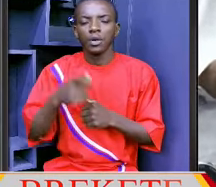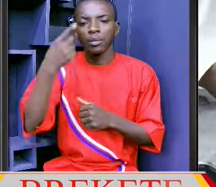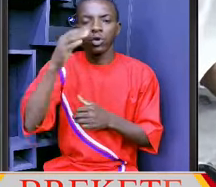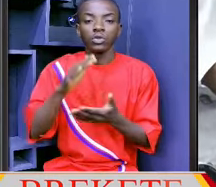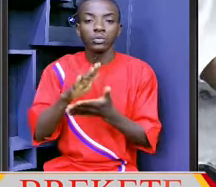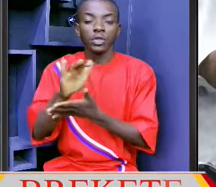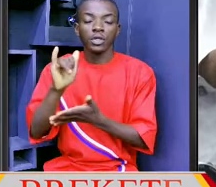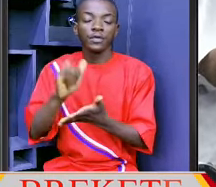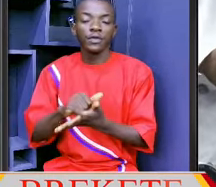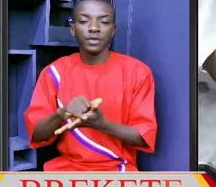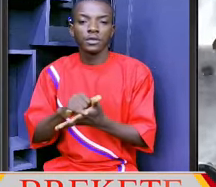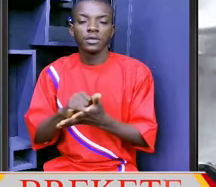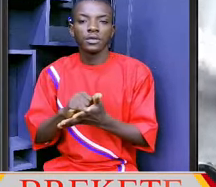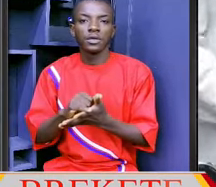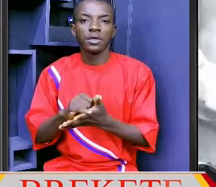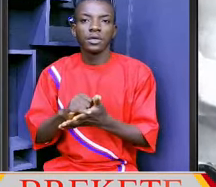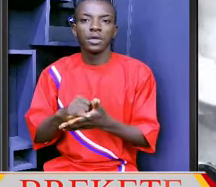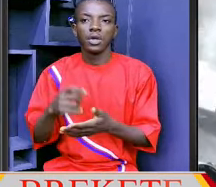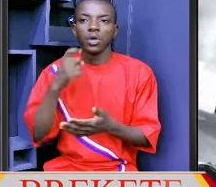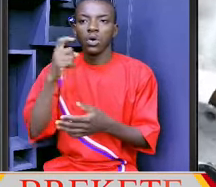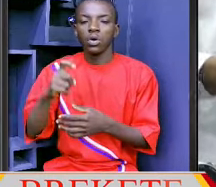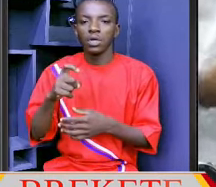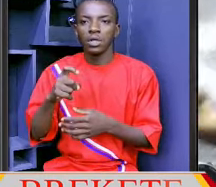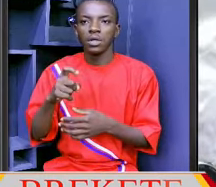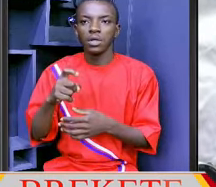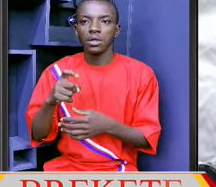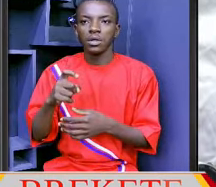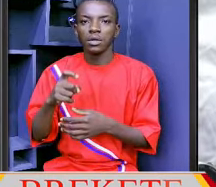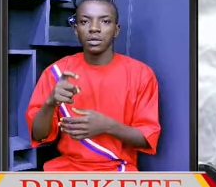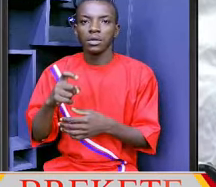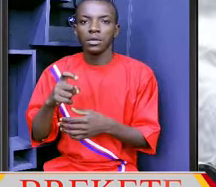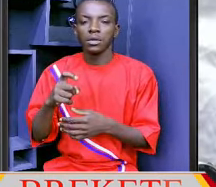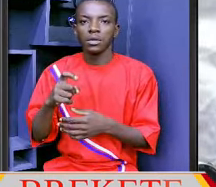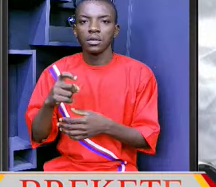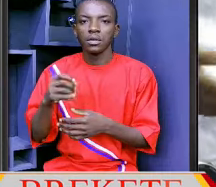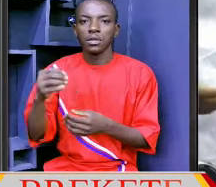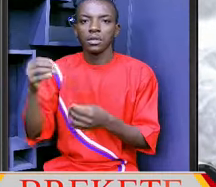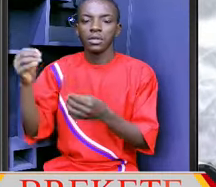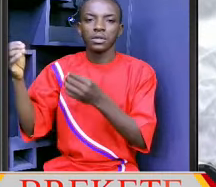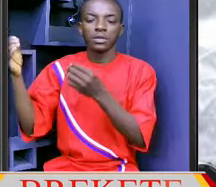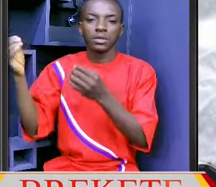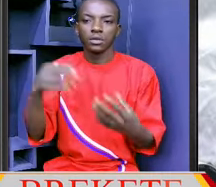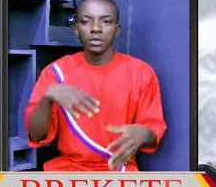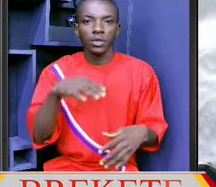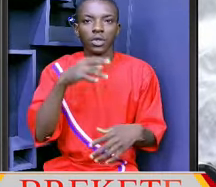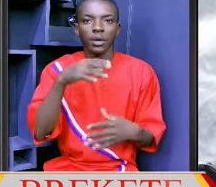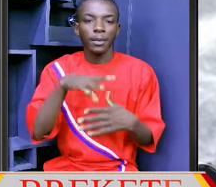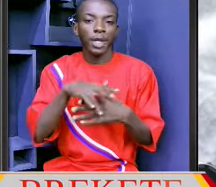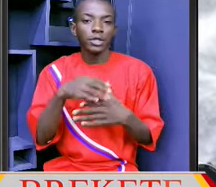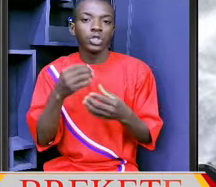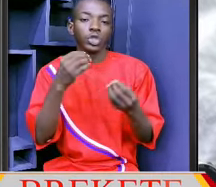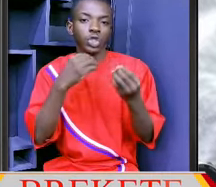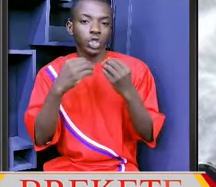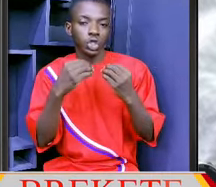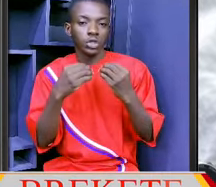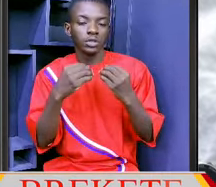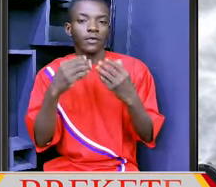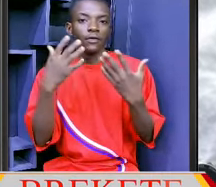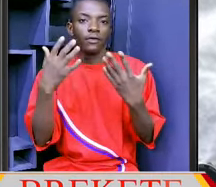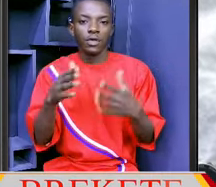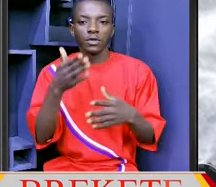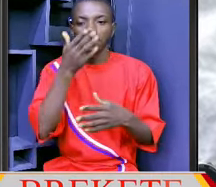Because he believes, he order for Kanda, they bring Kanda for him. He chop Kanda, he clean out.